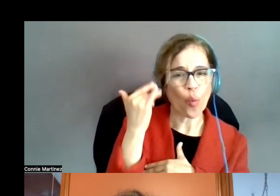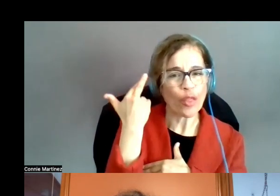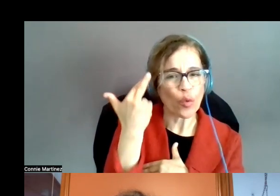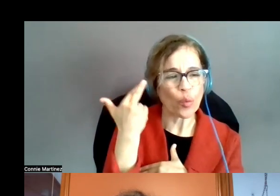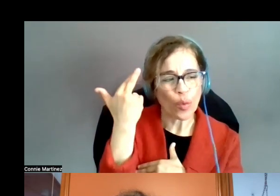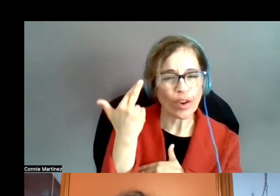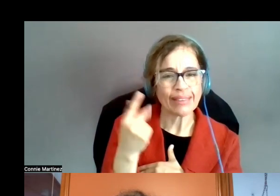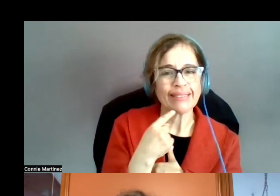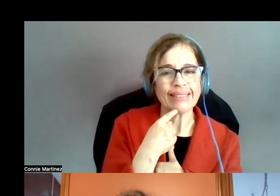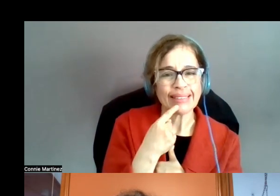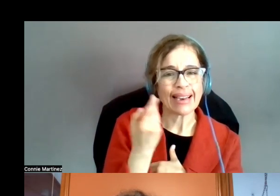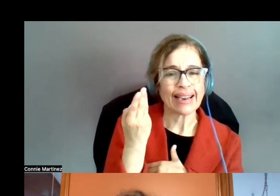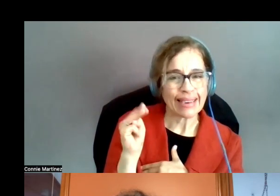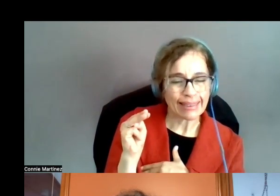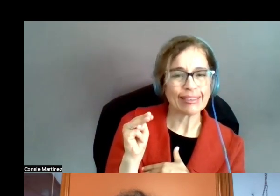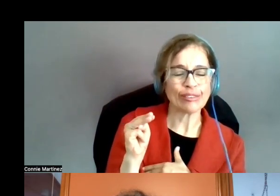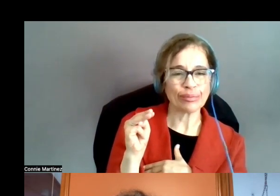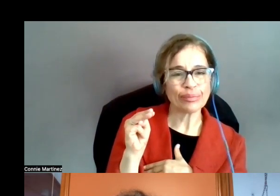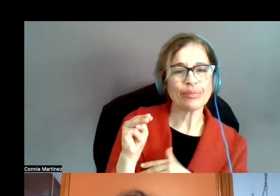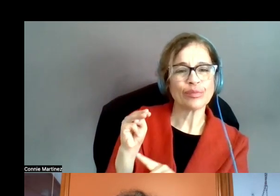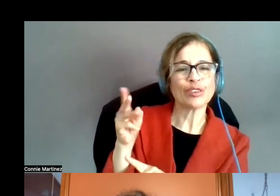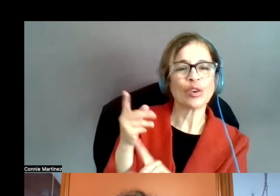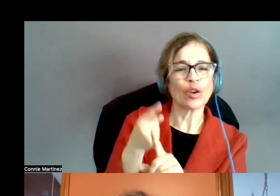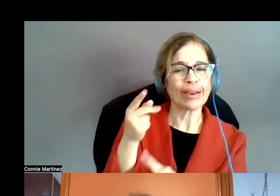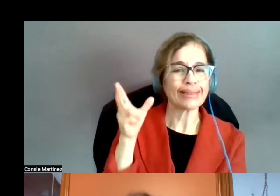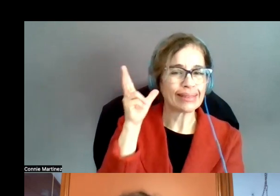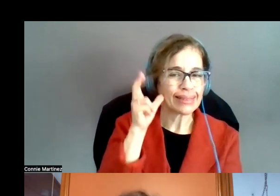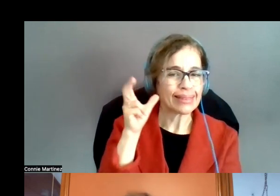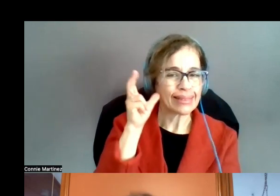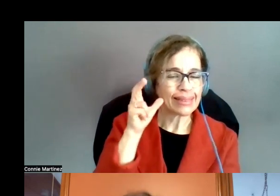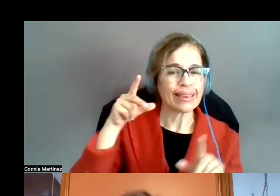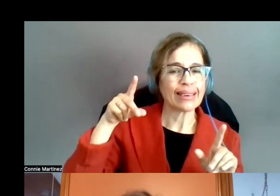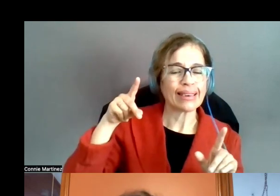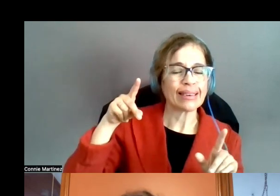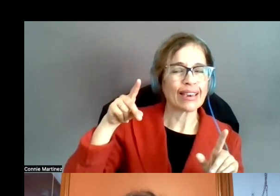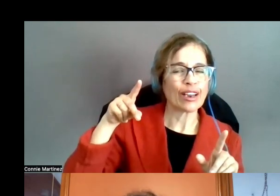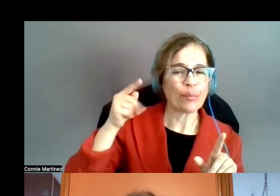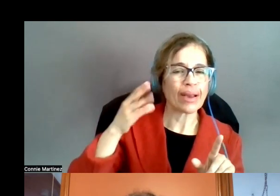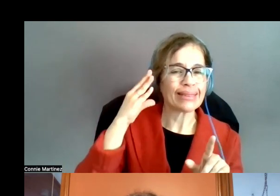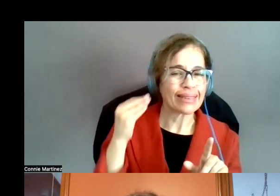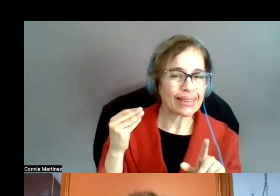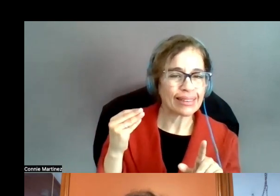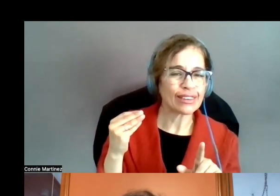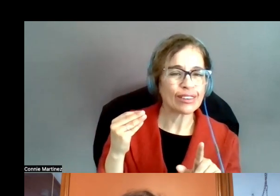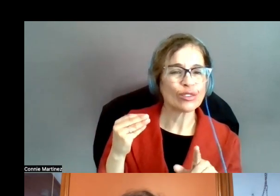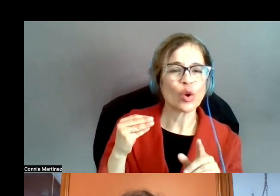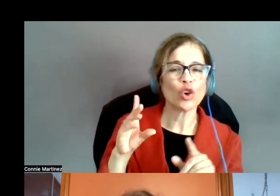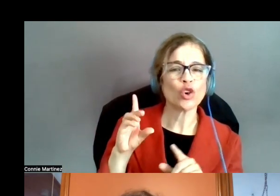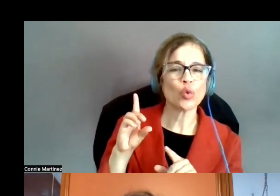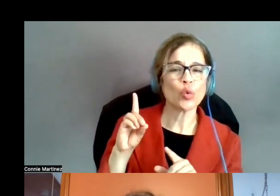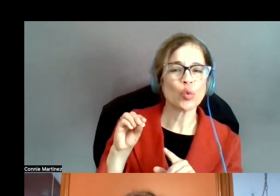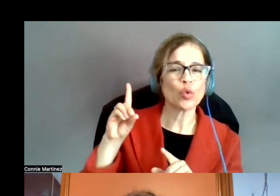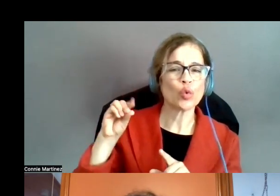I'm telling him, and he's the one that you can hear in the Black Panther soundtrack. Yeah. Yeah. So once you hear